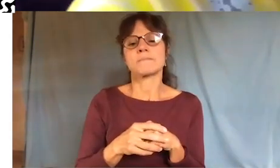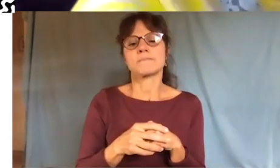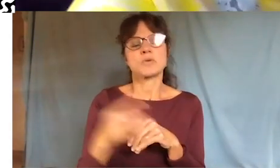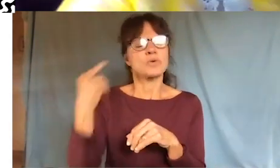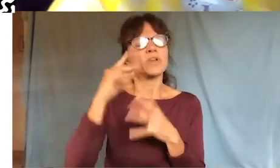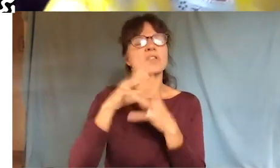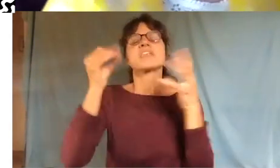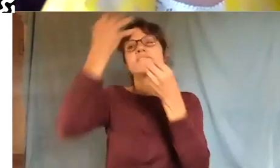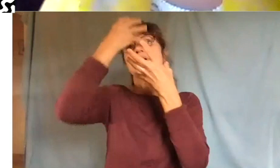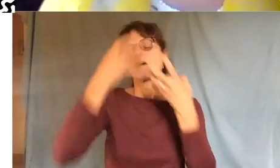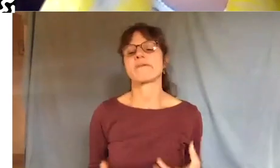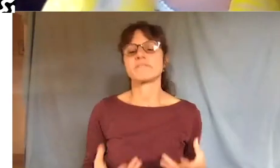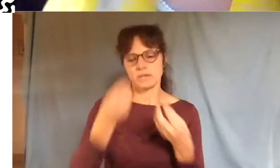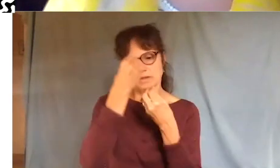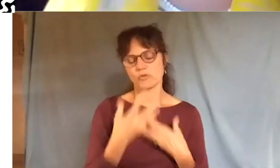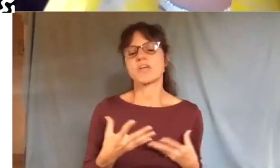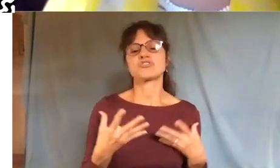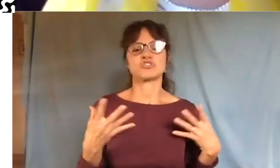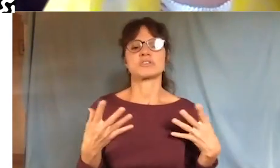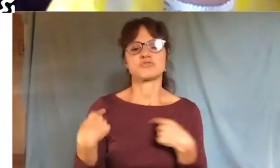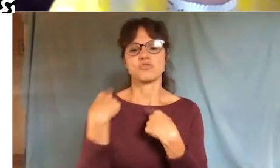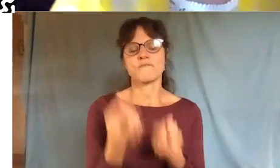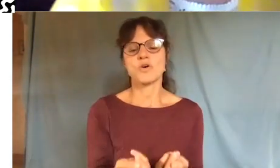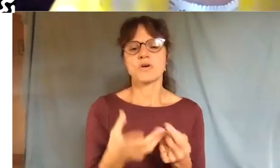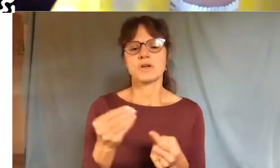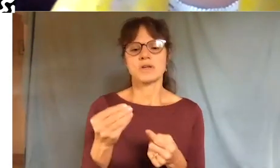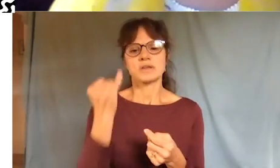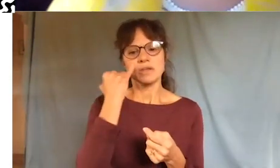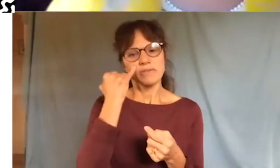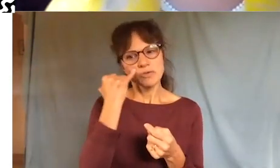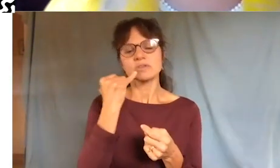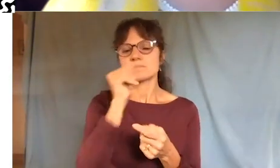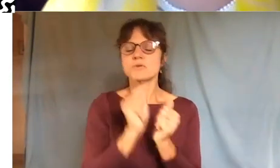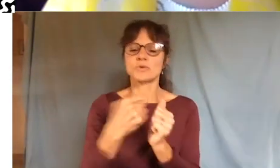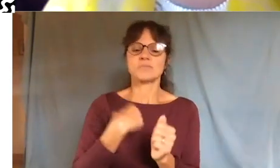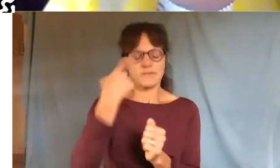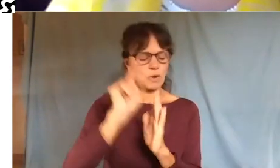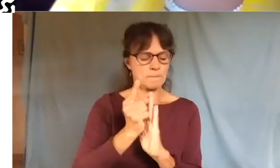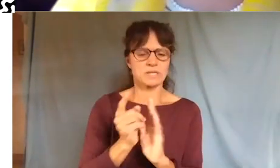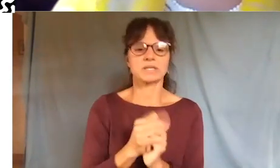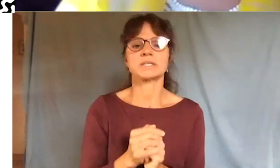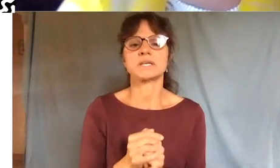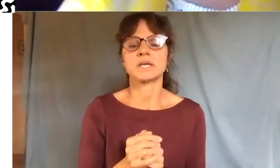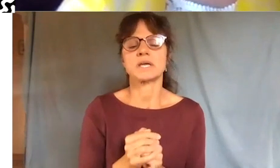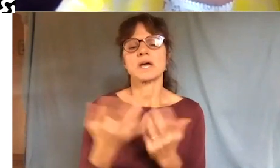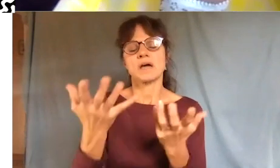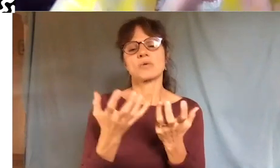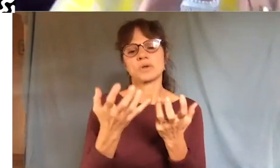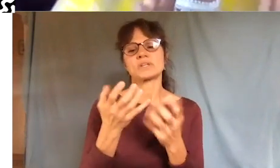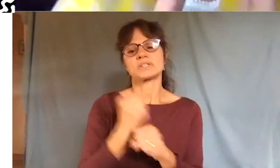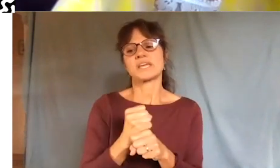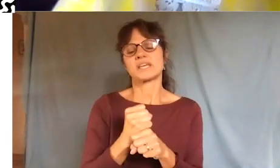heavy information so far, and if you'll indulge me just a moment more, I'd like to take